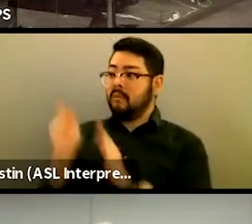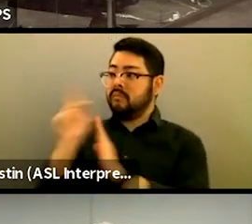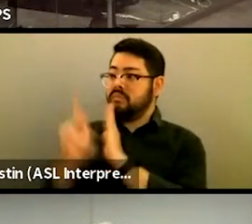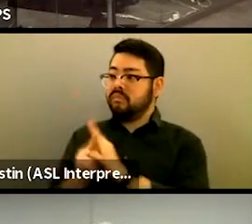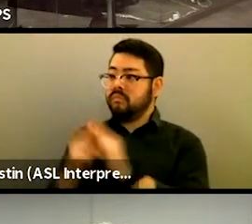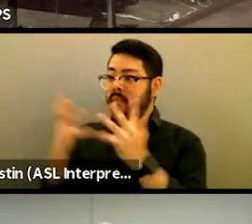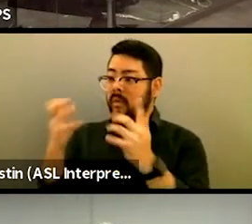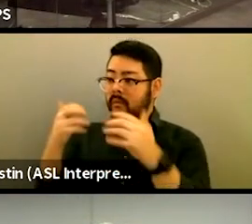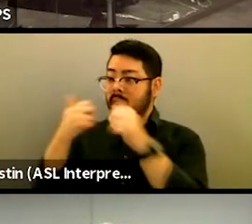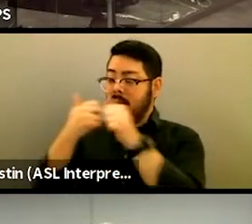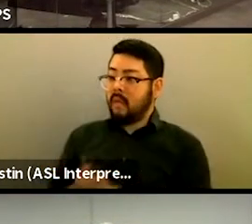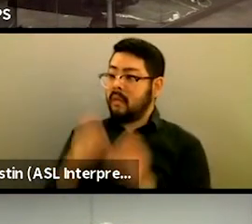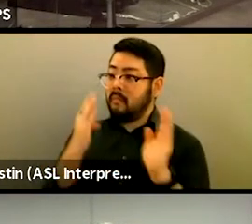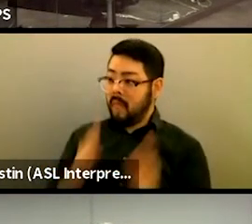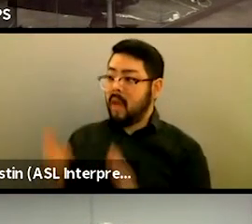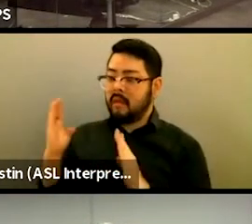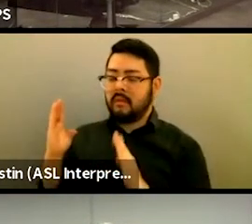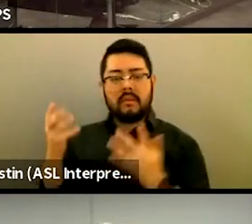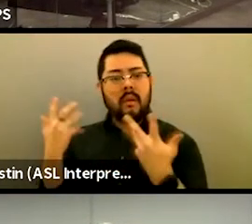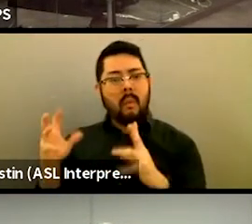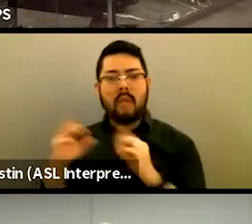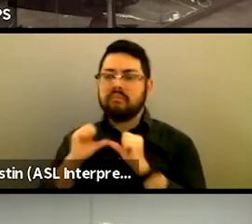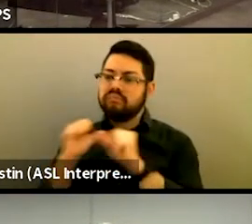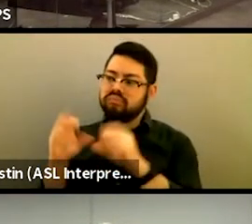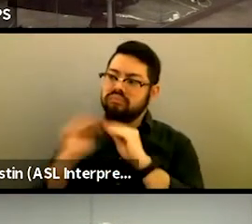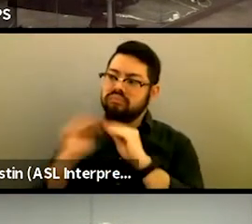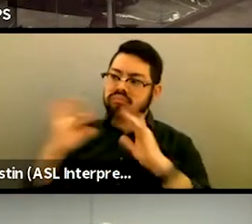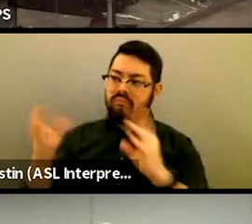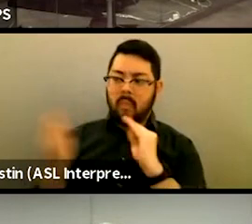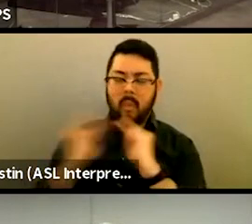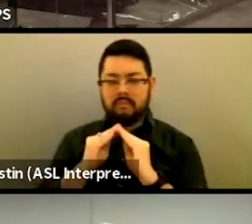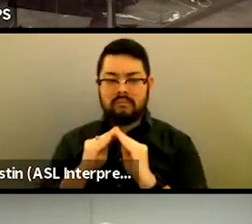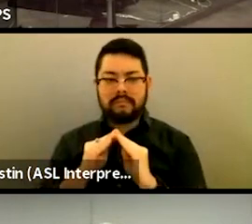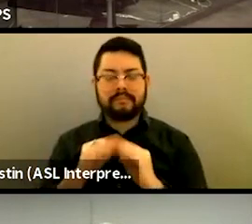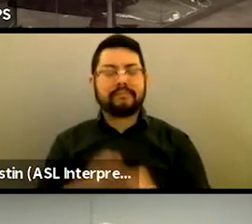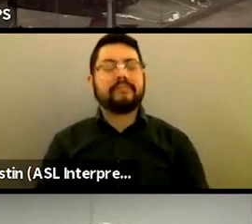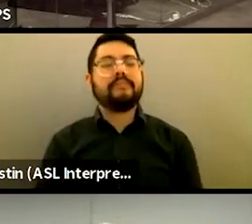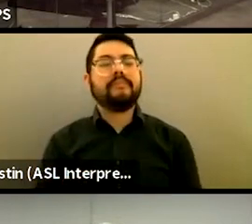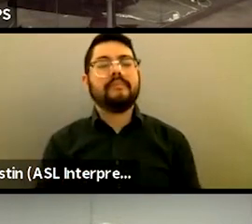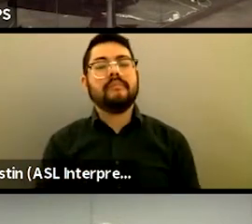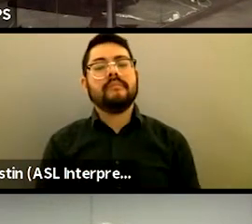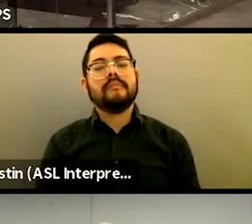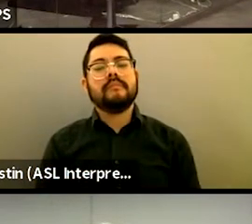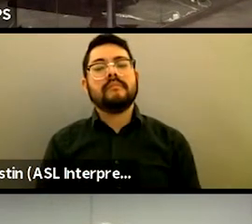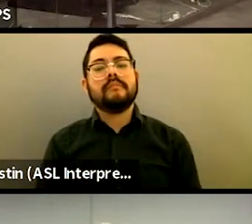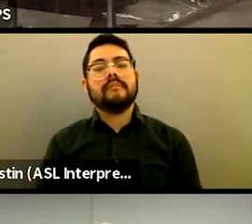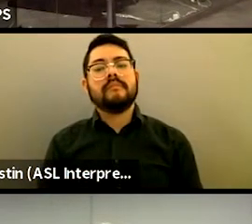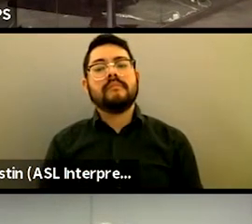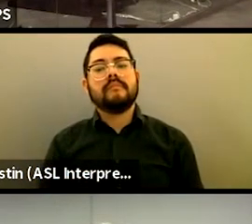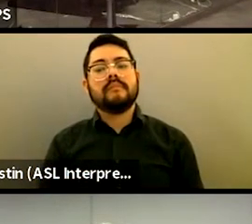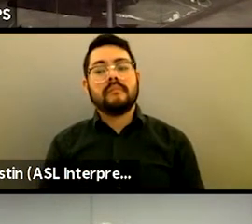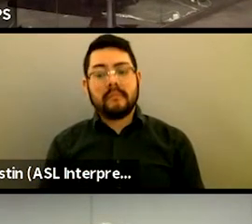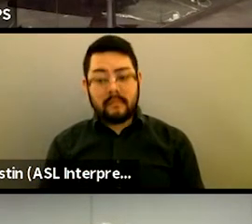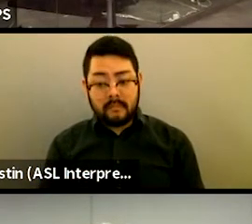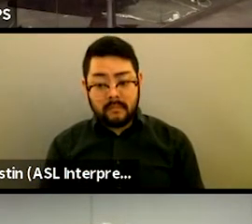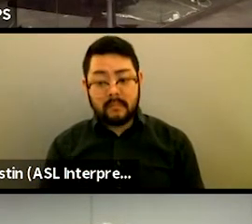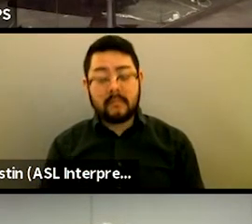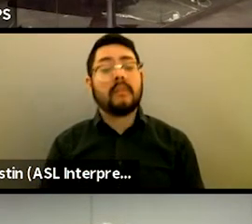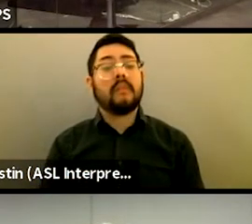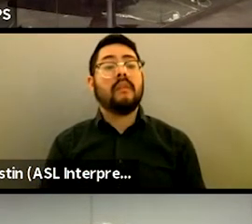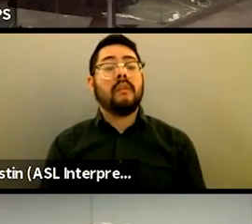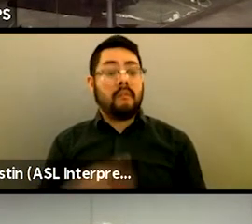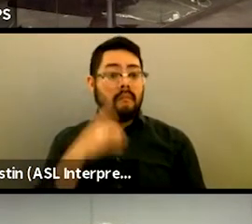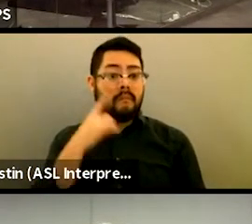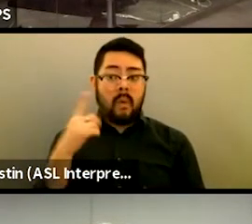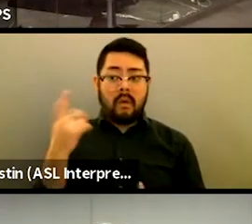to mitigate the spread of COVID. So I want to highlight that. I also want to say, around the issue of reopening, I continue